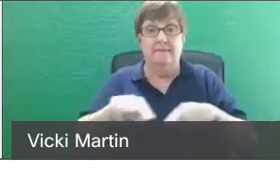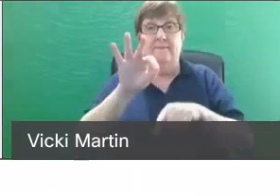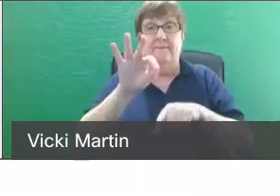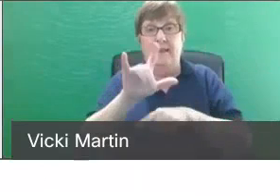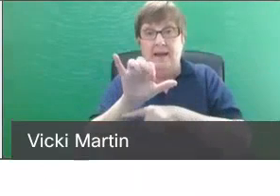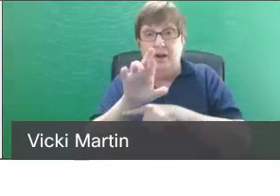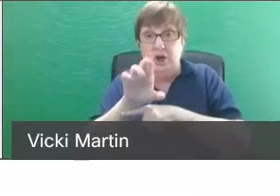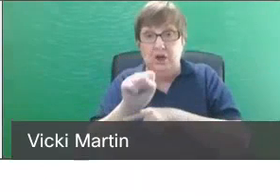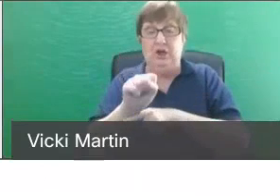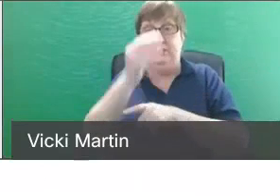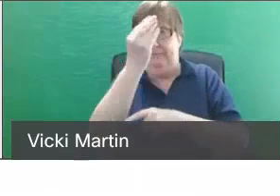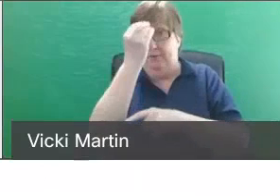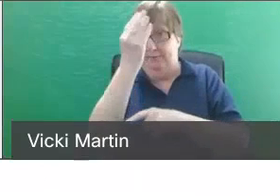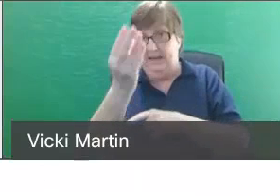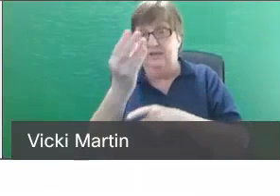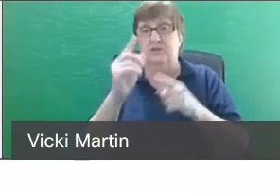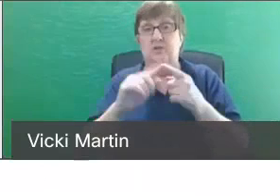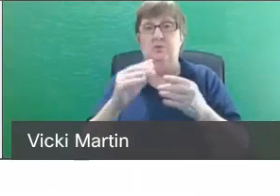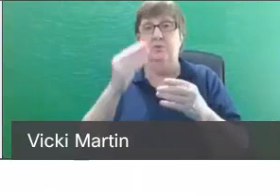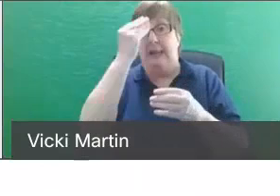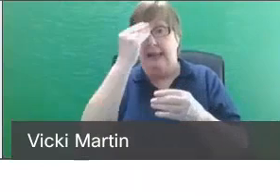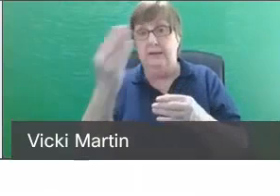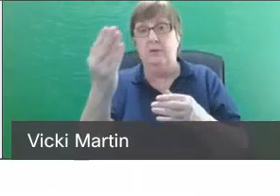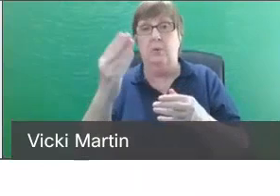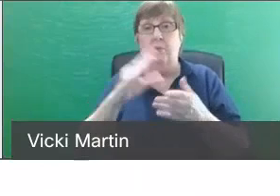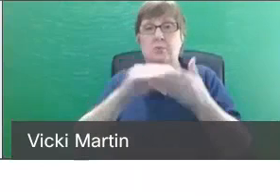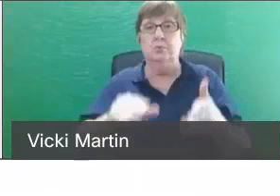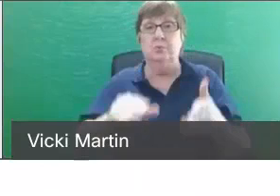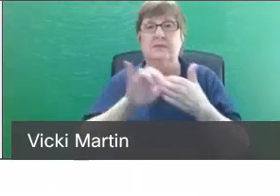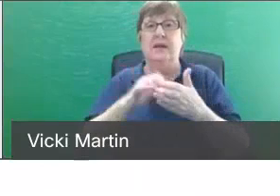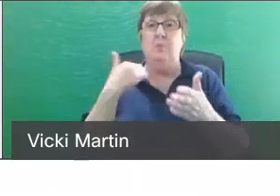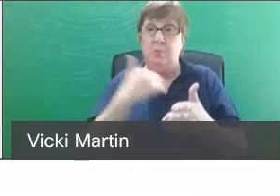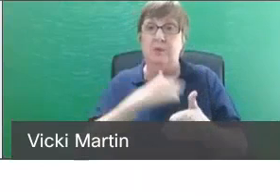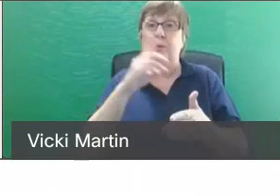we want them to know that help is here at our campus.